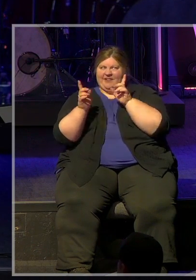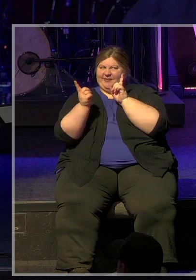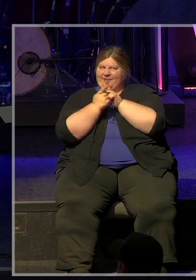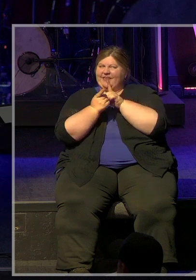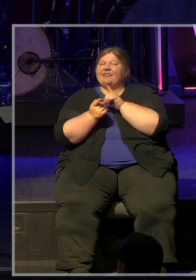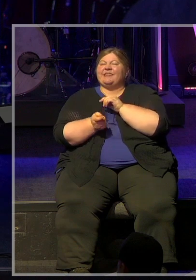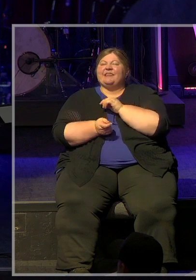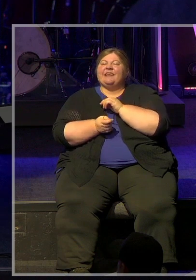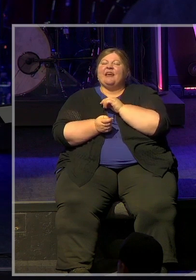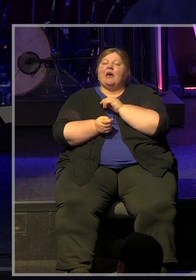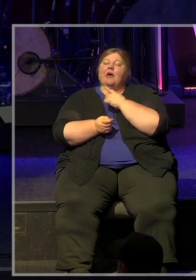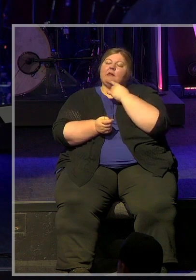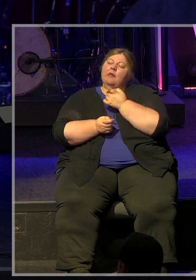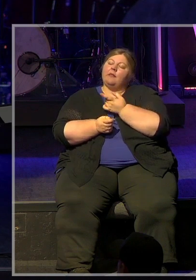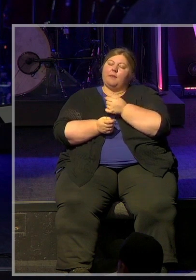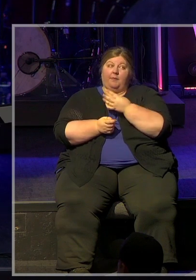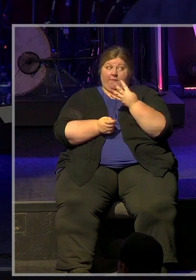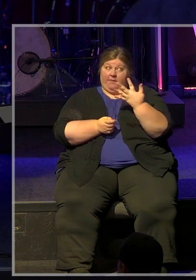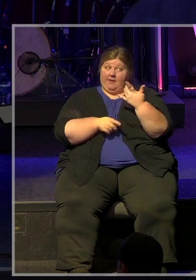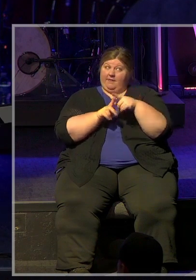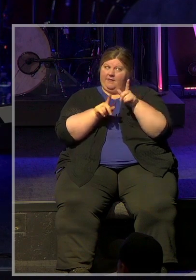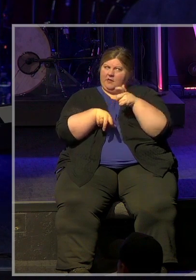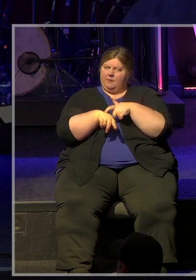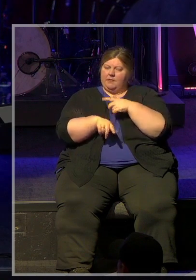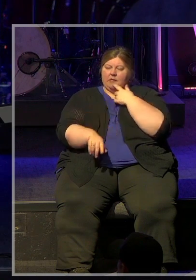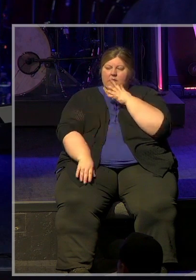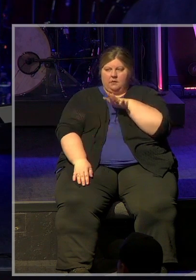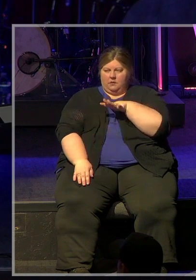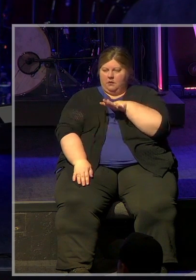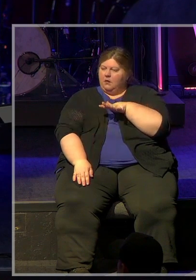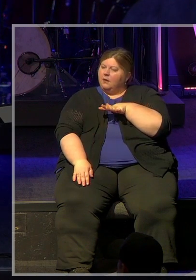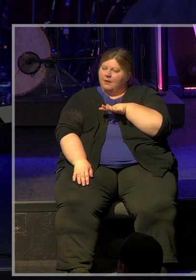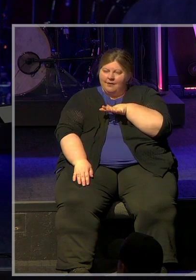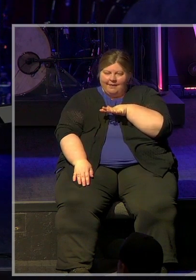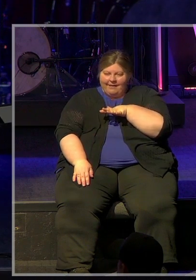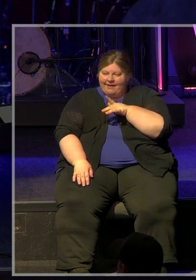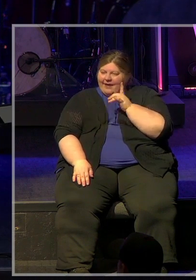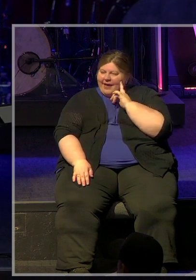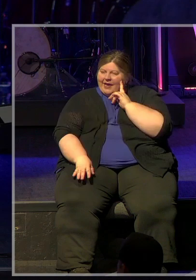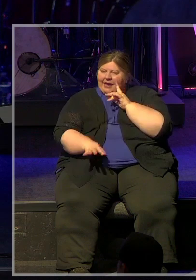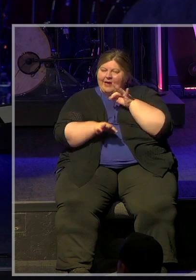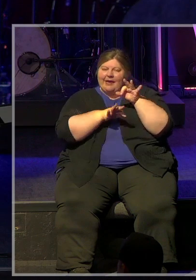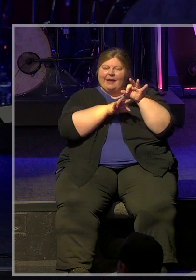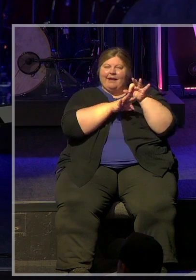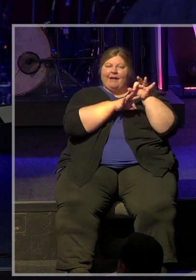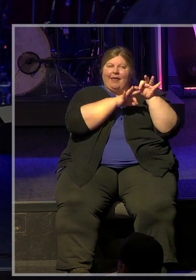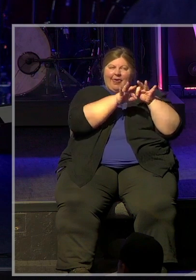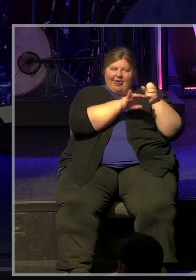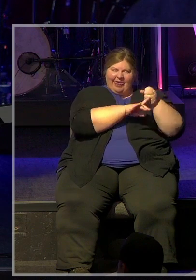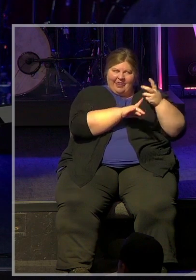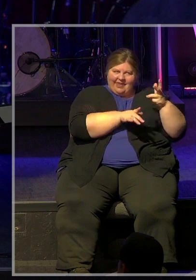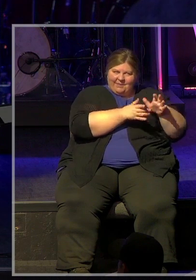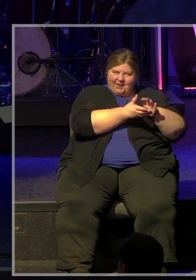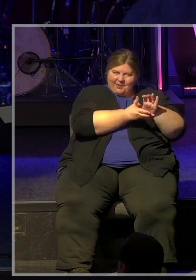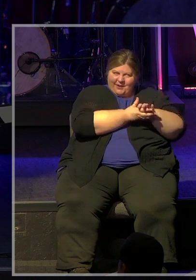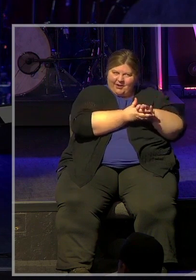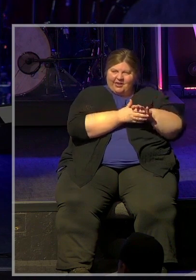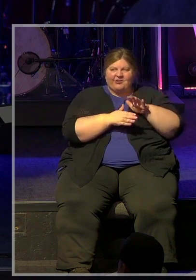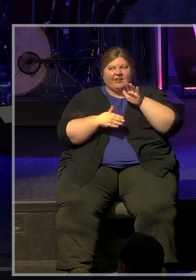meeting, I say this probably four or five different times. I say, I care so much more about your marriage than I do your